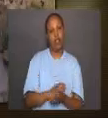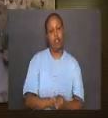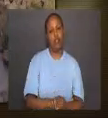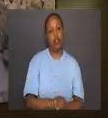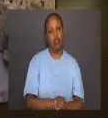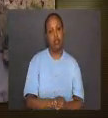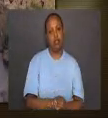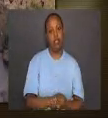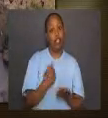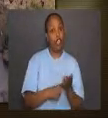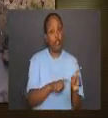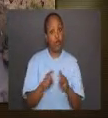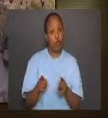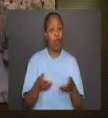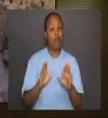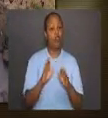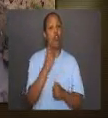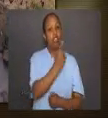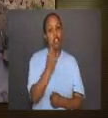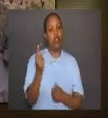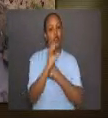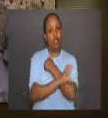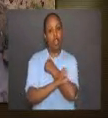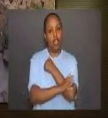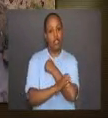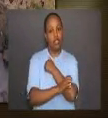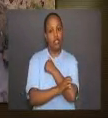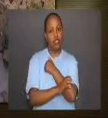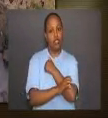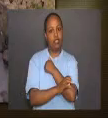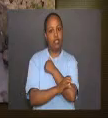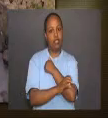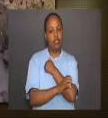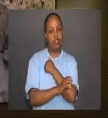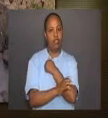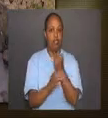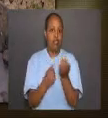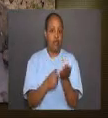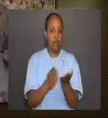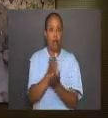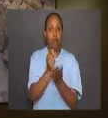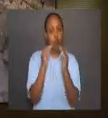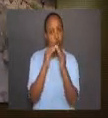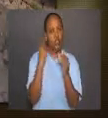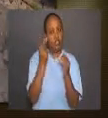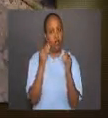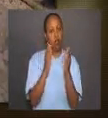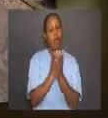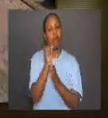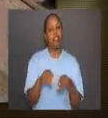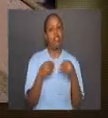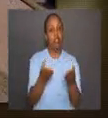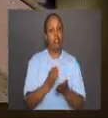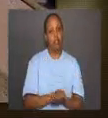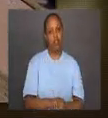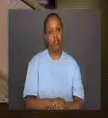This would allow each country to have an acceptable level of entitlement. It would also